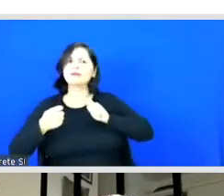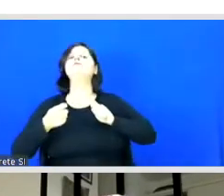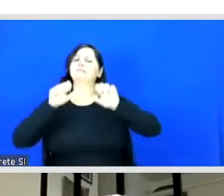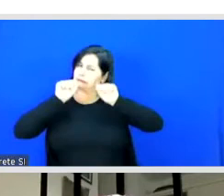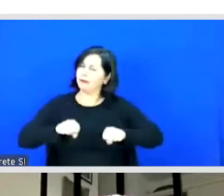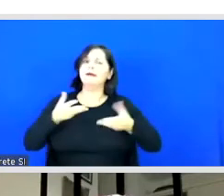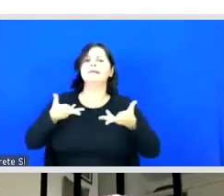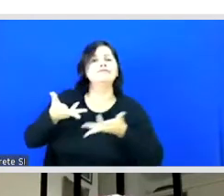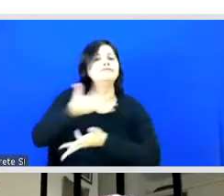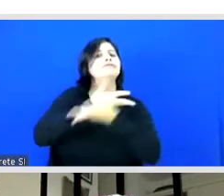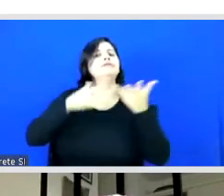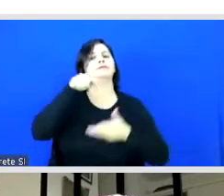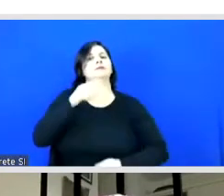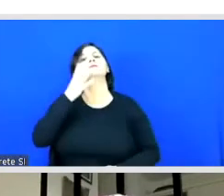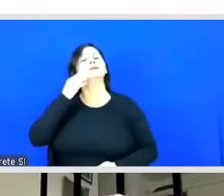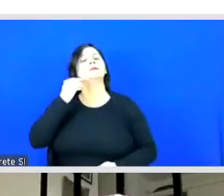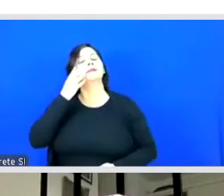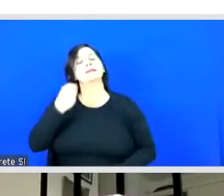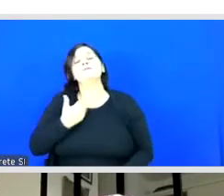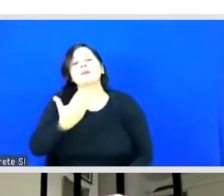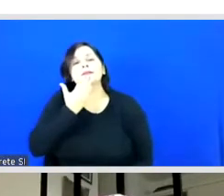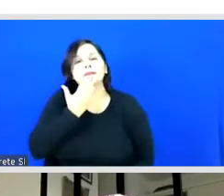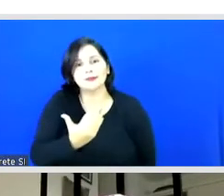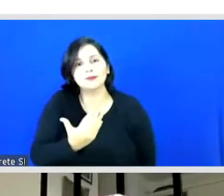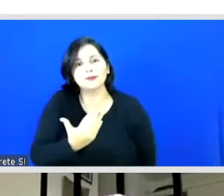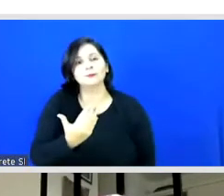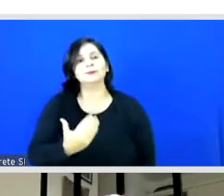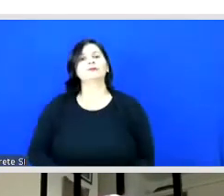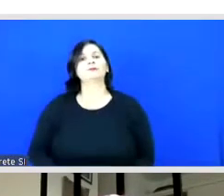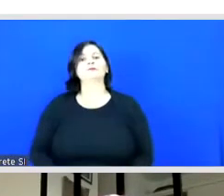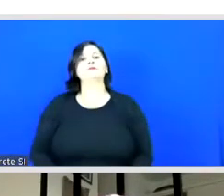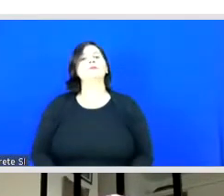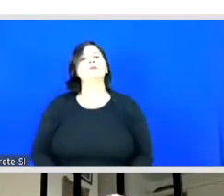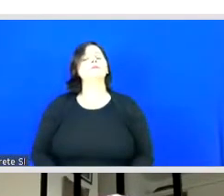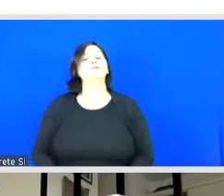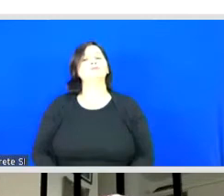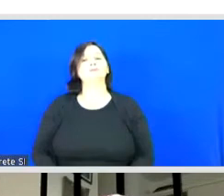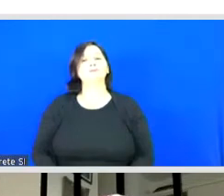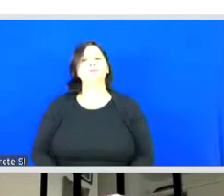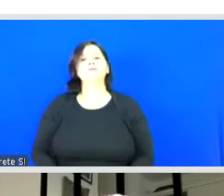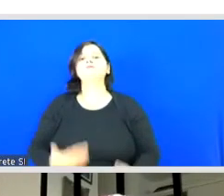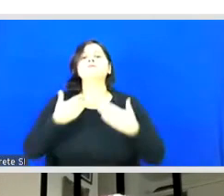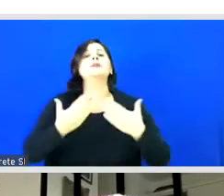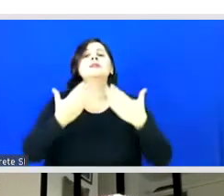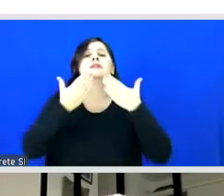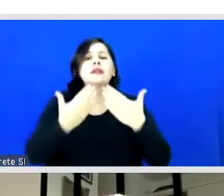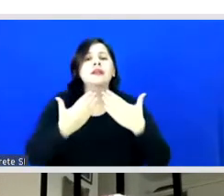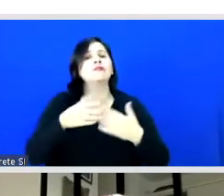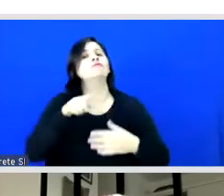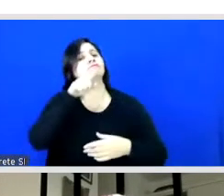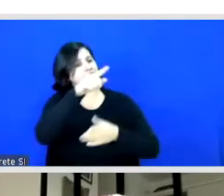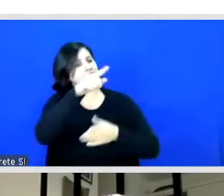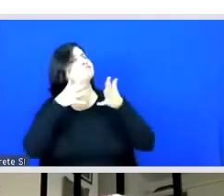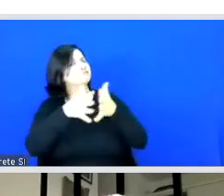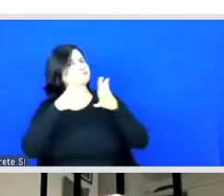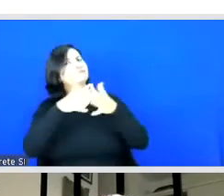Mulenke, for this clear account of the impact of climate change on the women's of lives in your